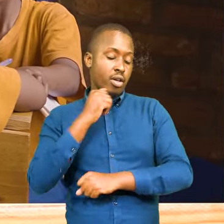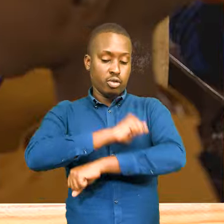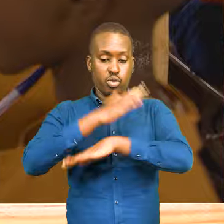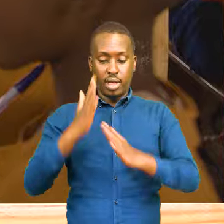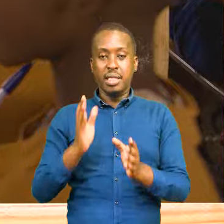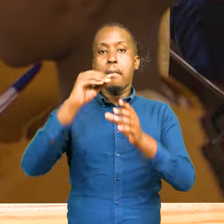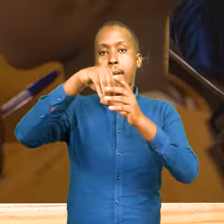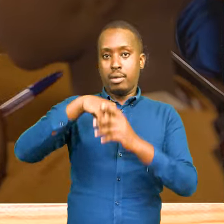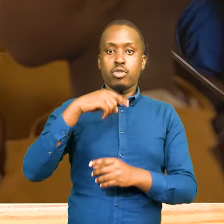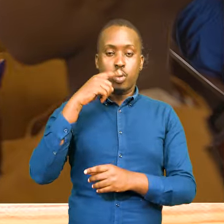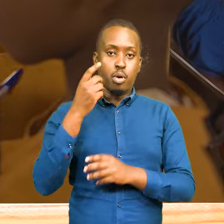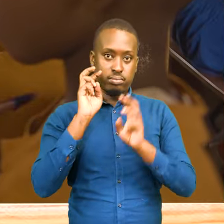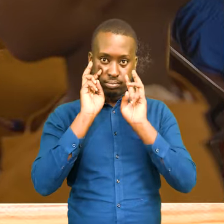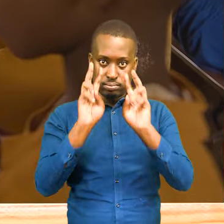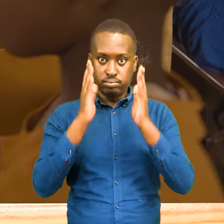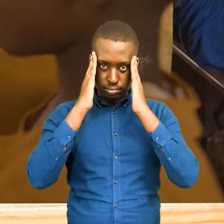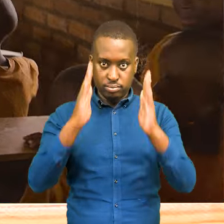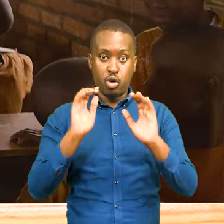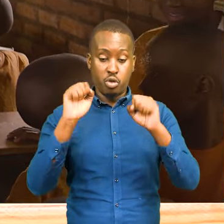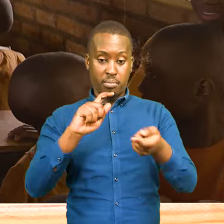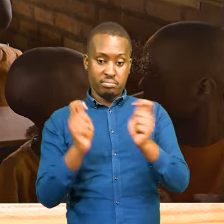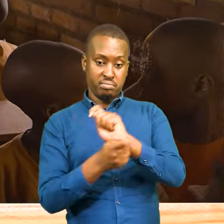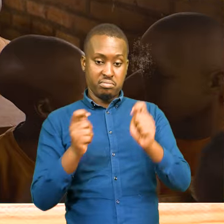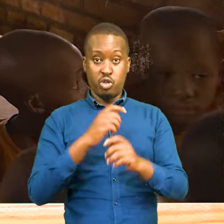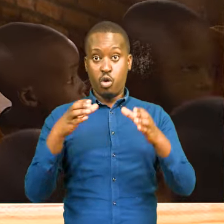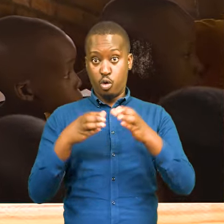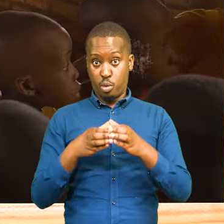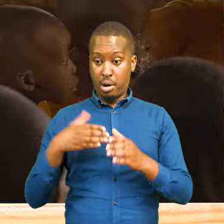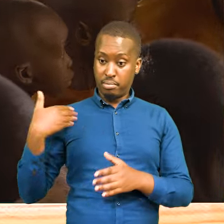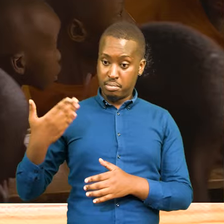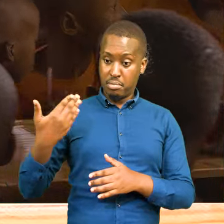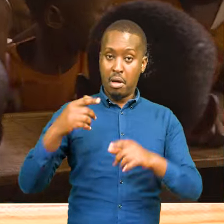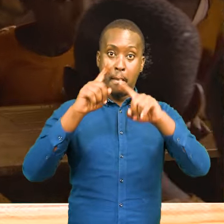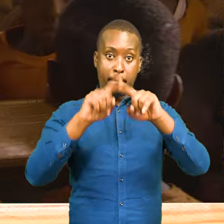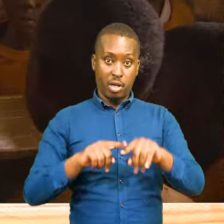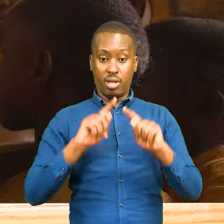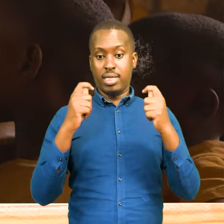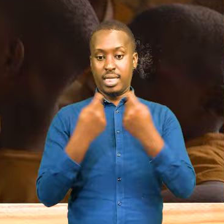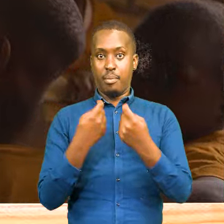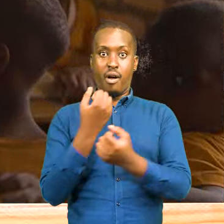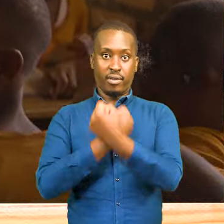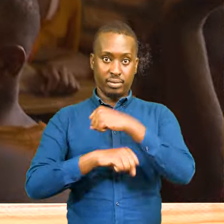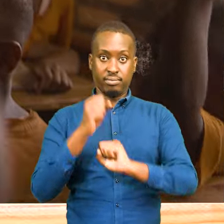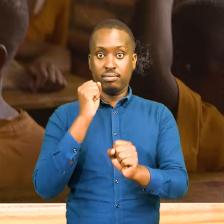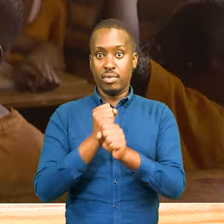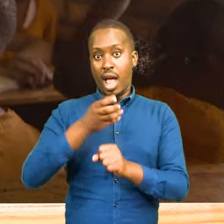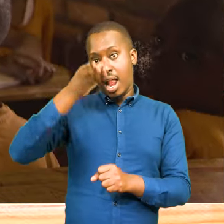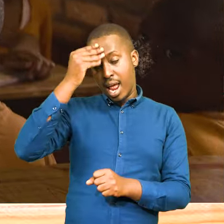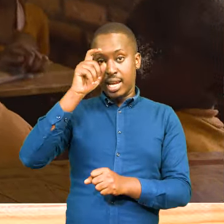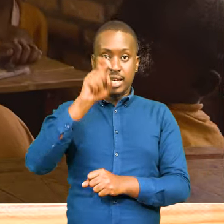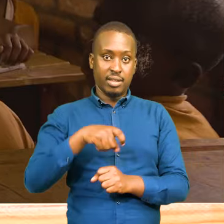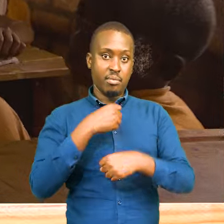engaged in the lesson. You should change the groups regularly based on the type of activity and learning needs